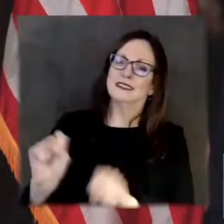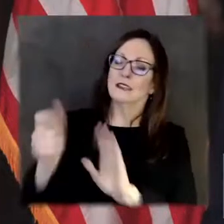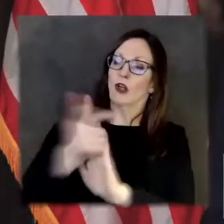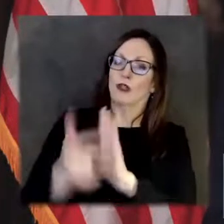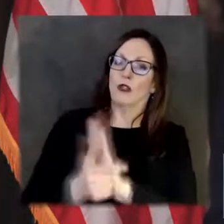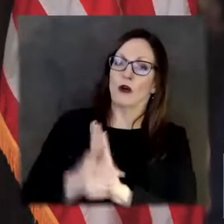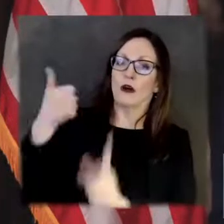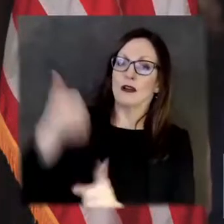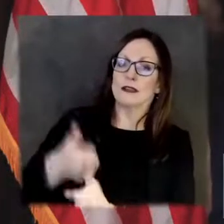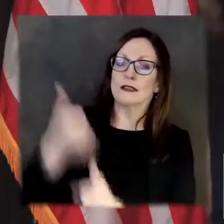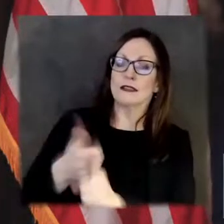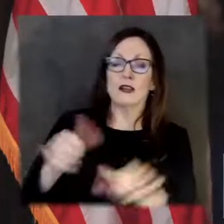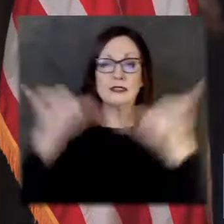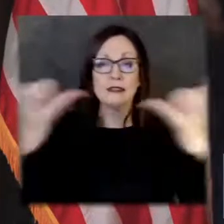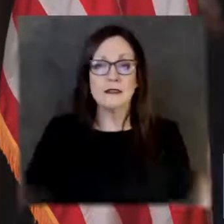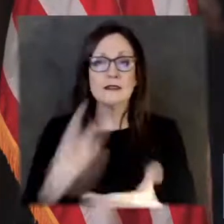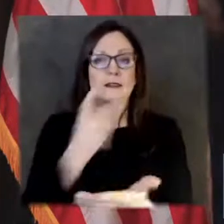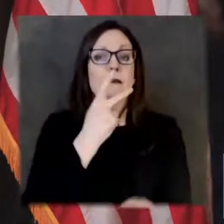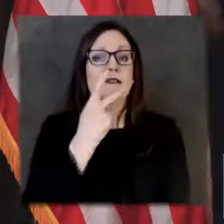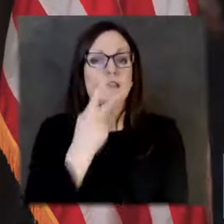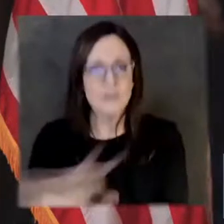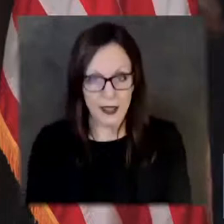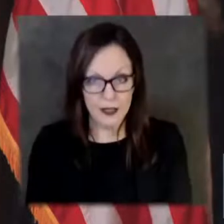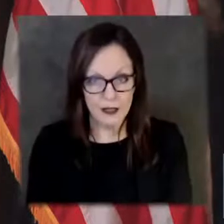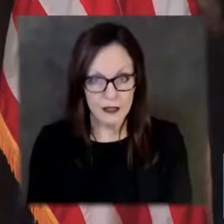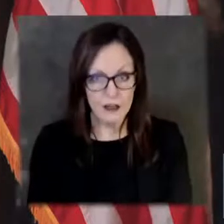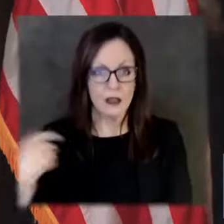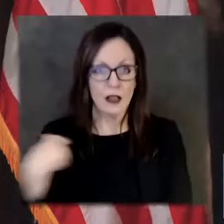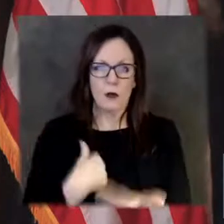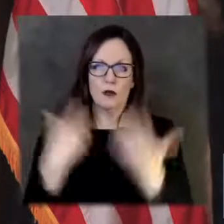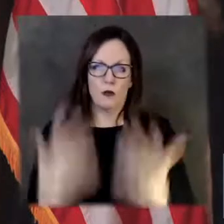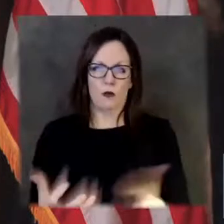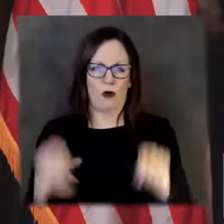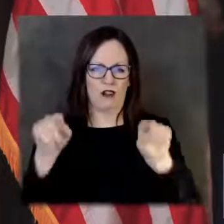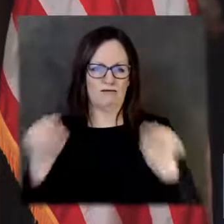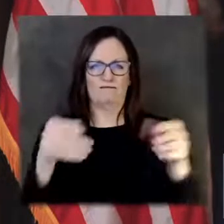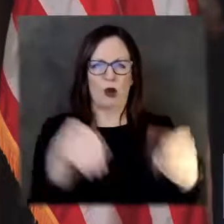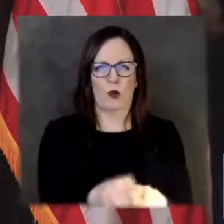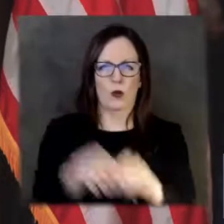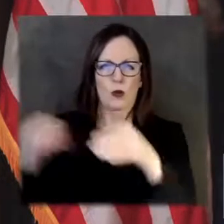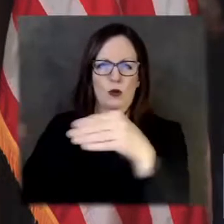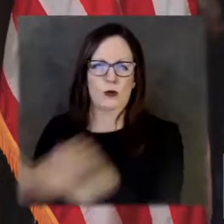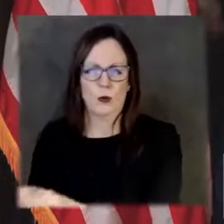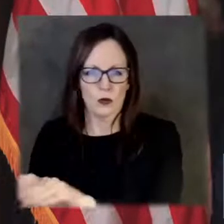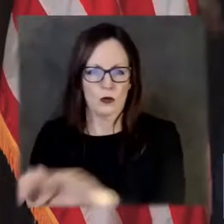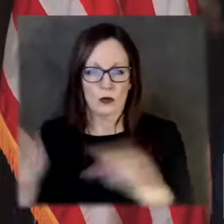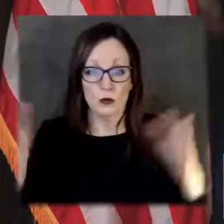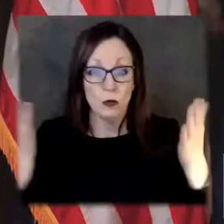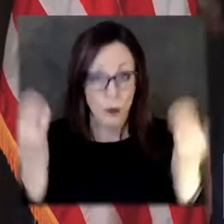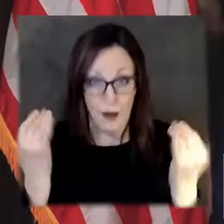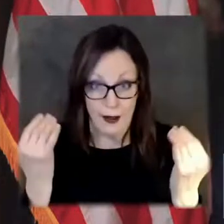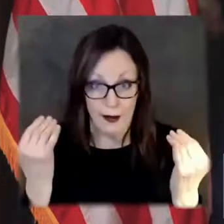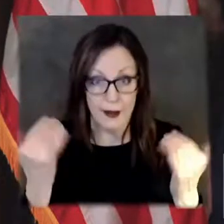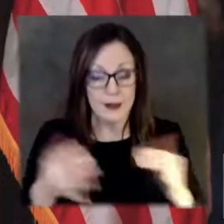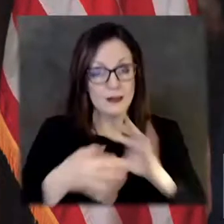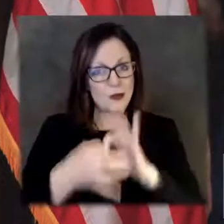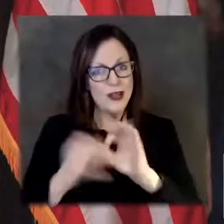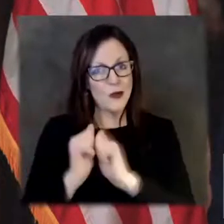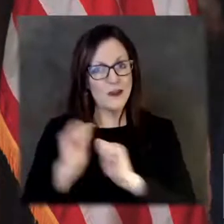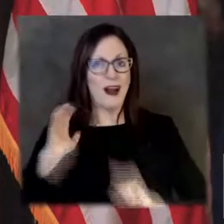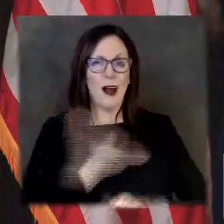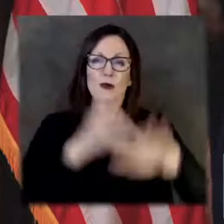always going to fall short. That's why in this budget, I'm going to propose that we truly overhaul our juvenile justice